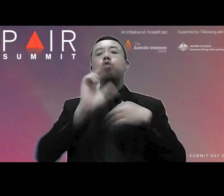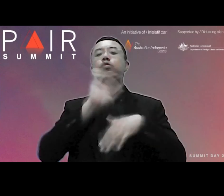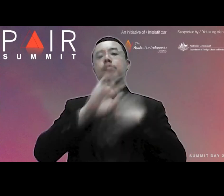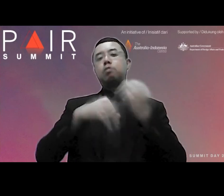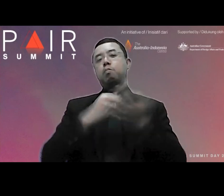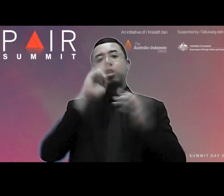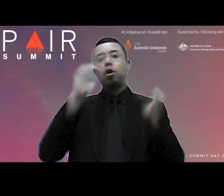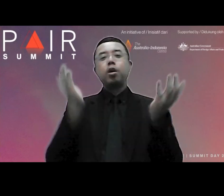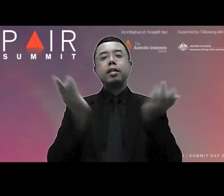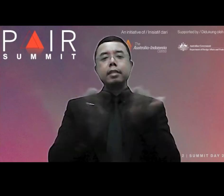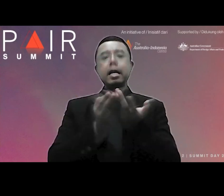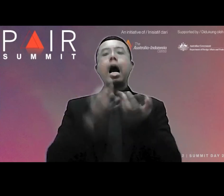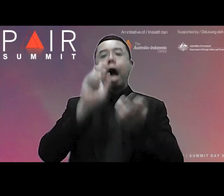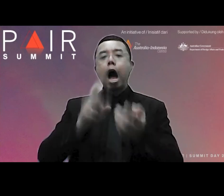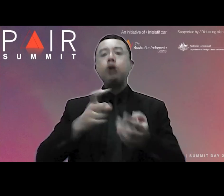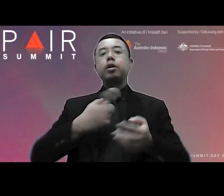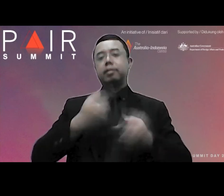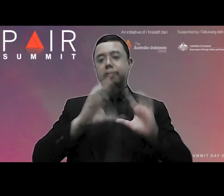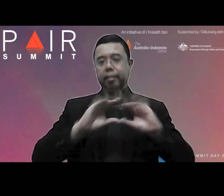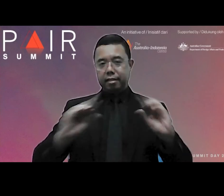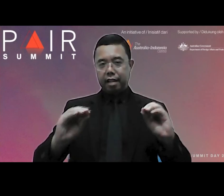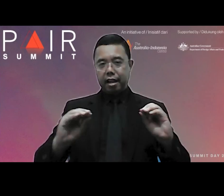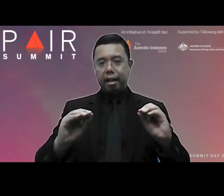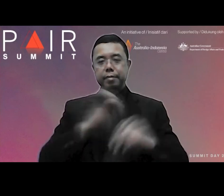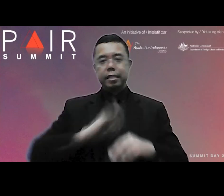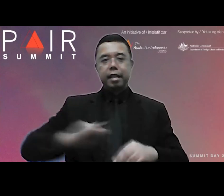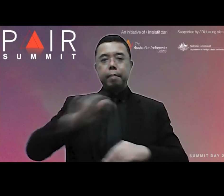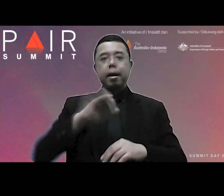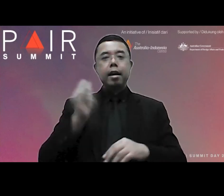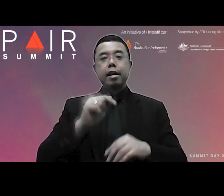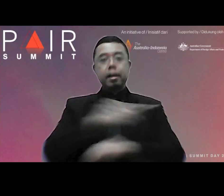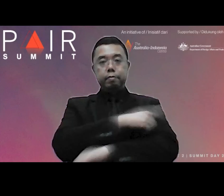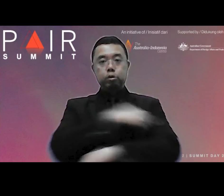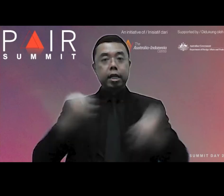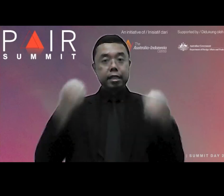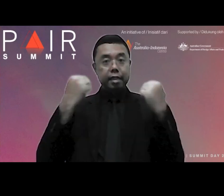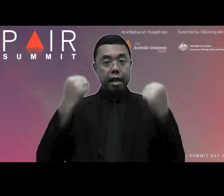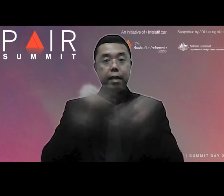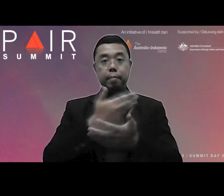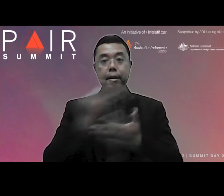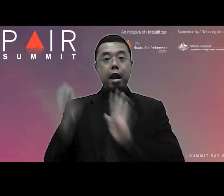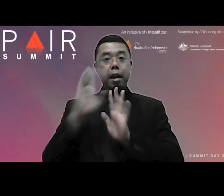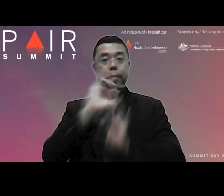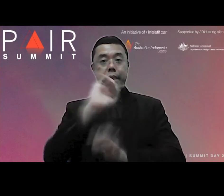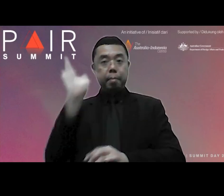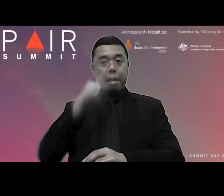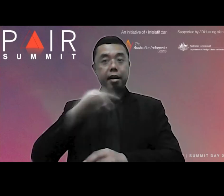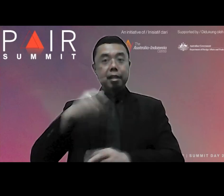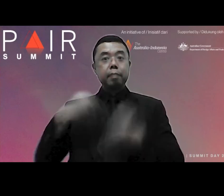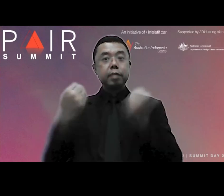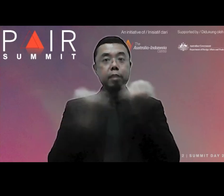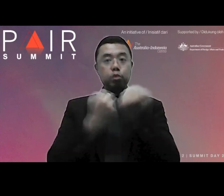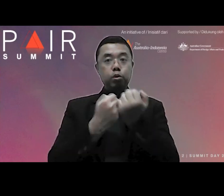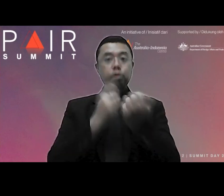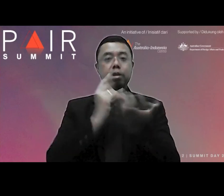with on a day-to-day basis. That we can support our health workers, we can give the best possible tools to them, that we